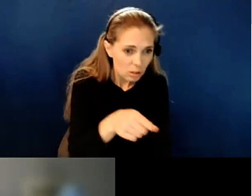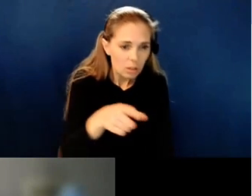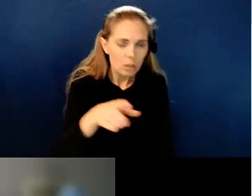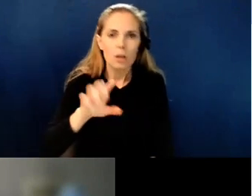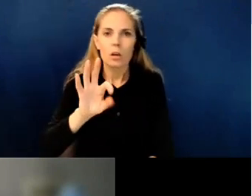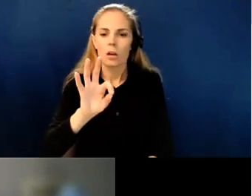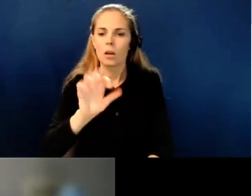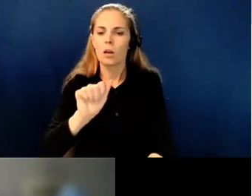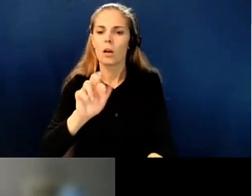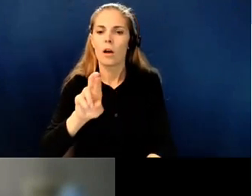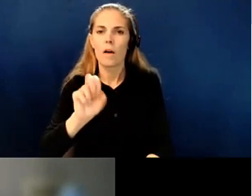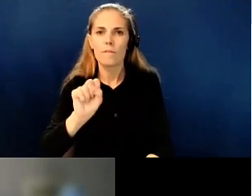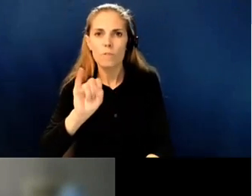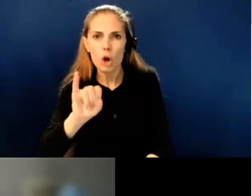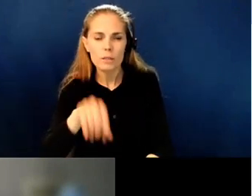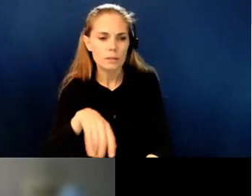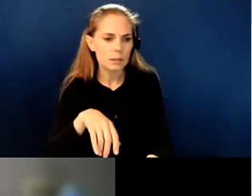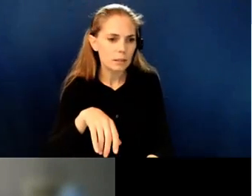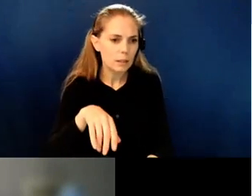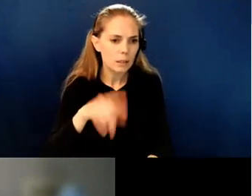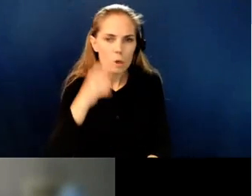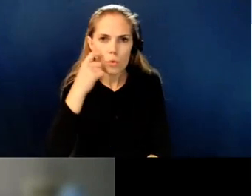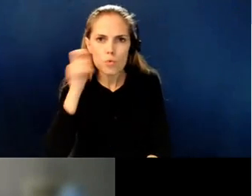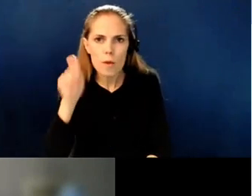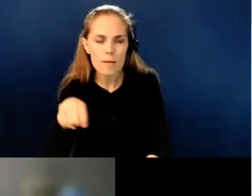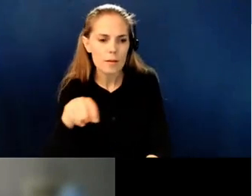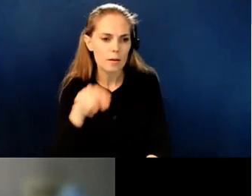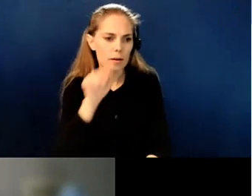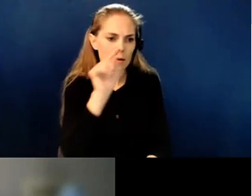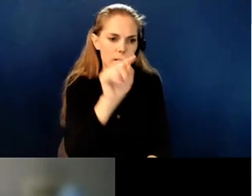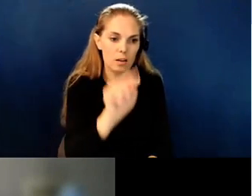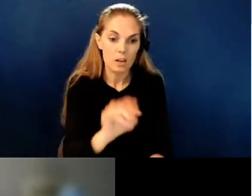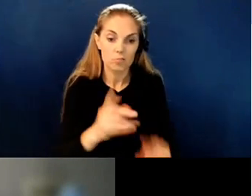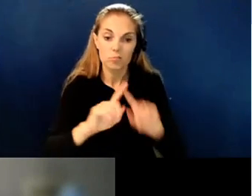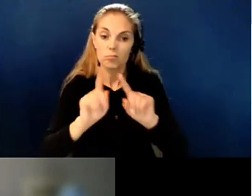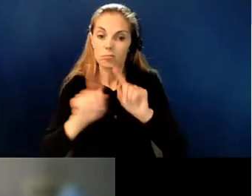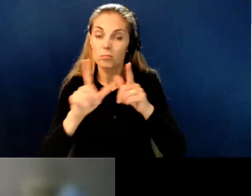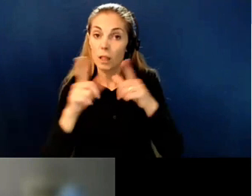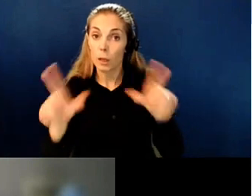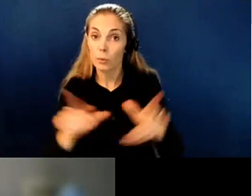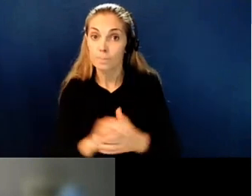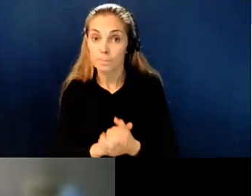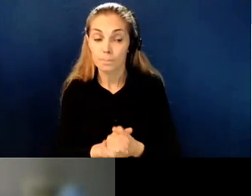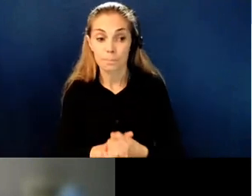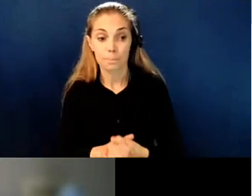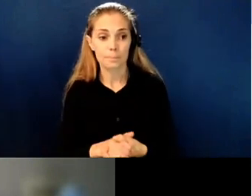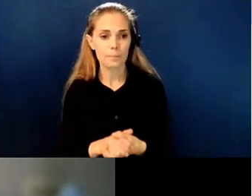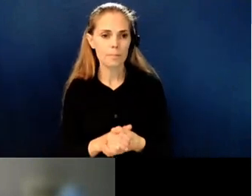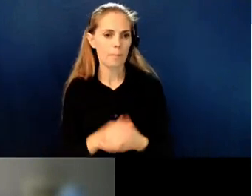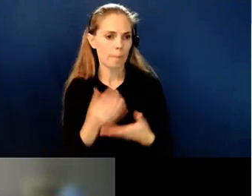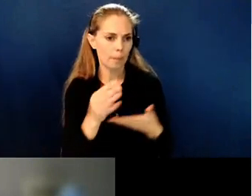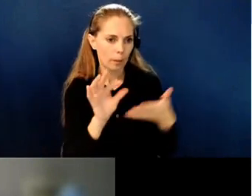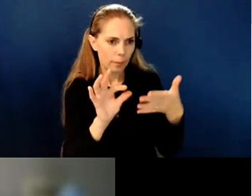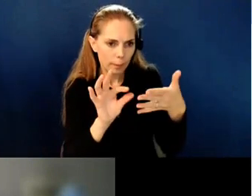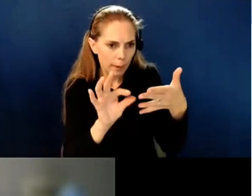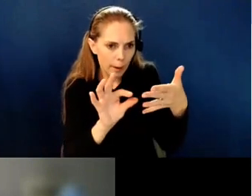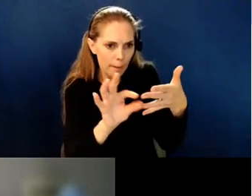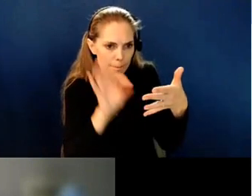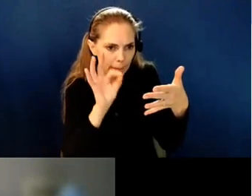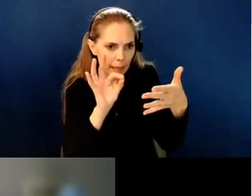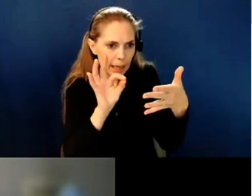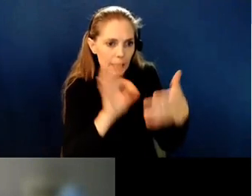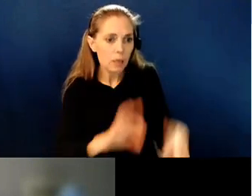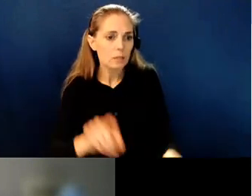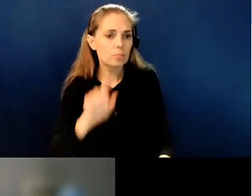and we have one in Ukrainian. We have clients that send these in all kinds of different languages. So we just pick a message and we click create